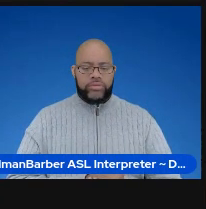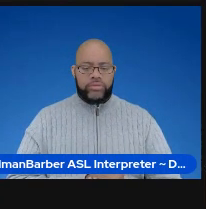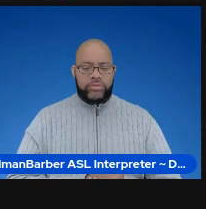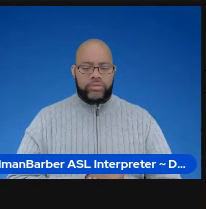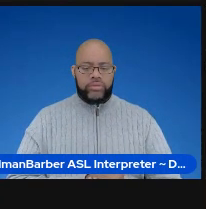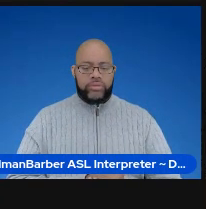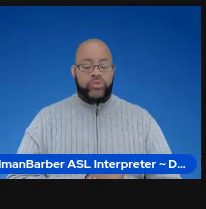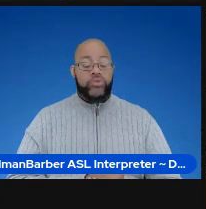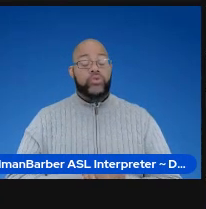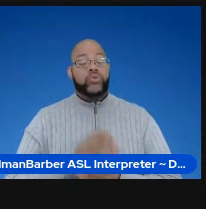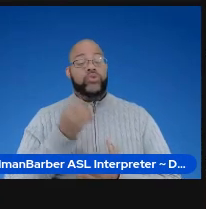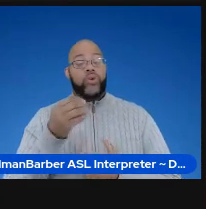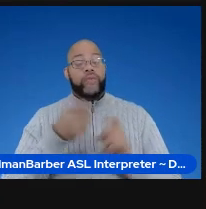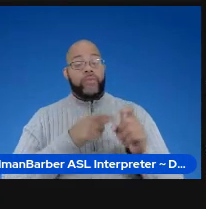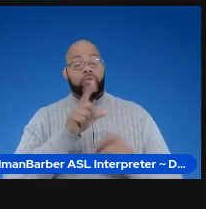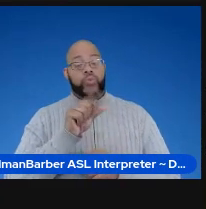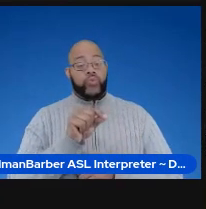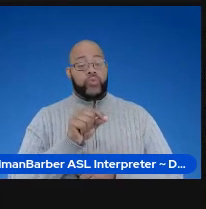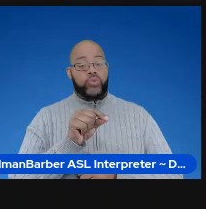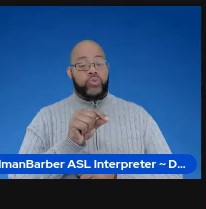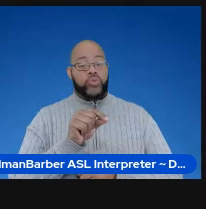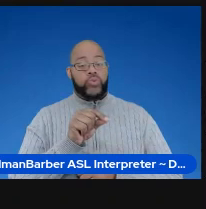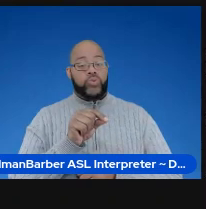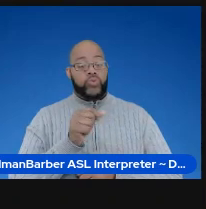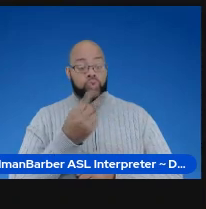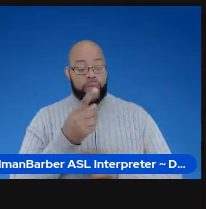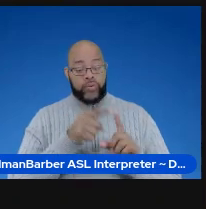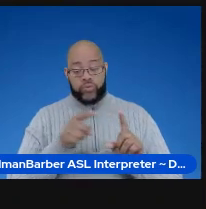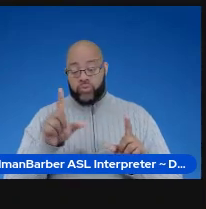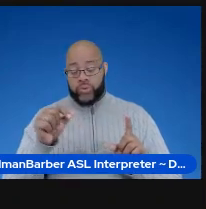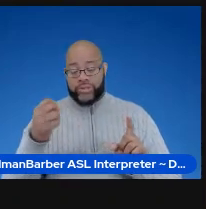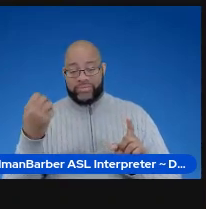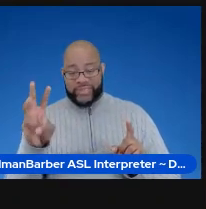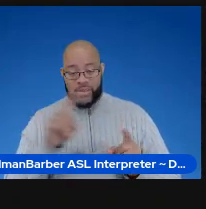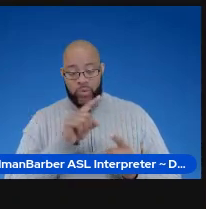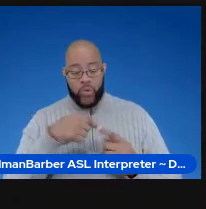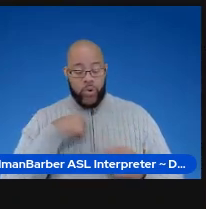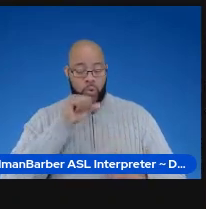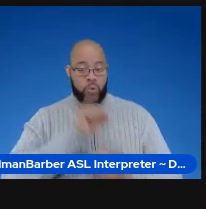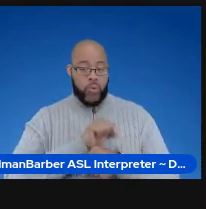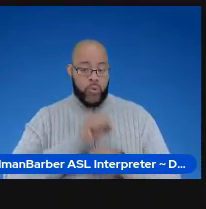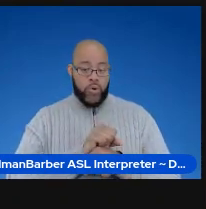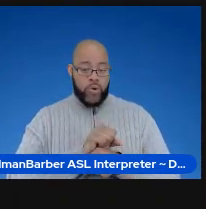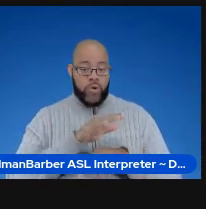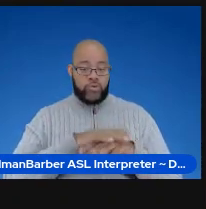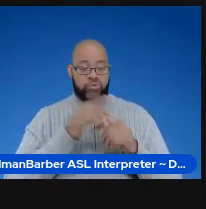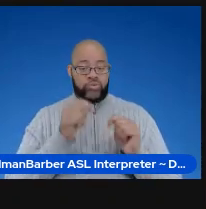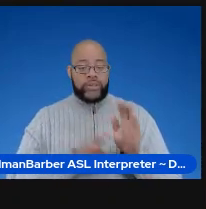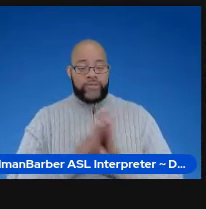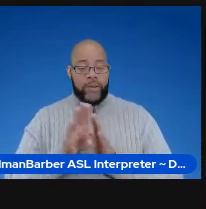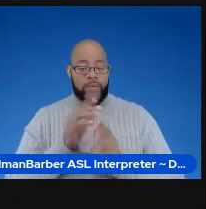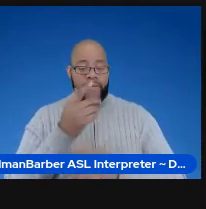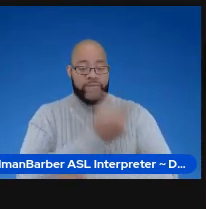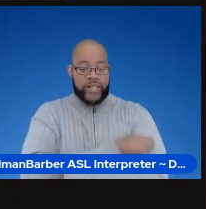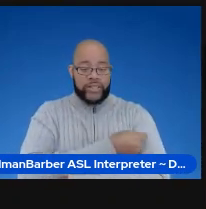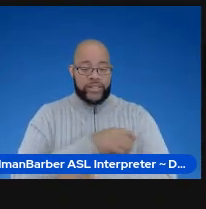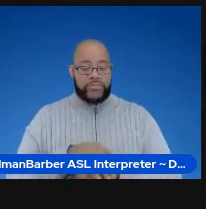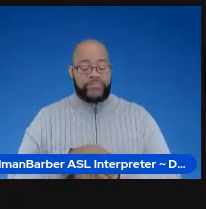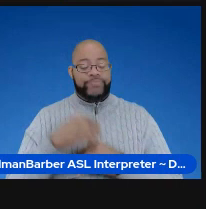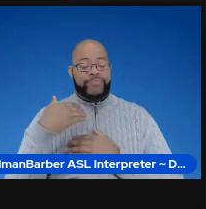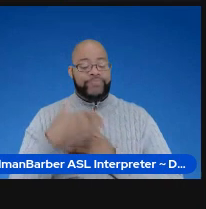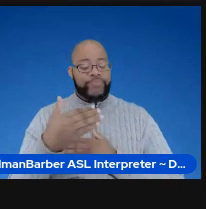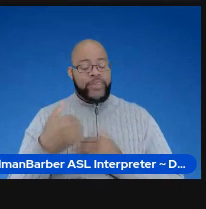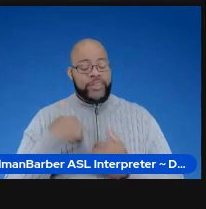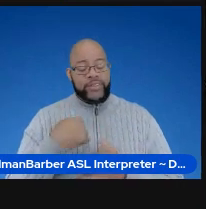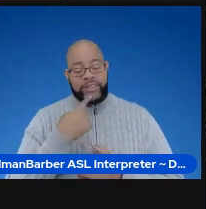And therefore, so from 2012 to 2016, when I worked on trying to develop vaccine, eventually, as I